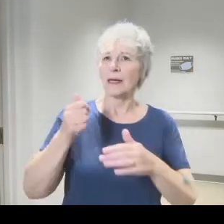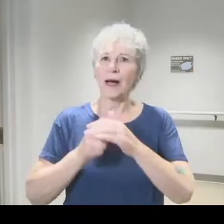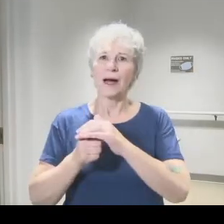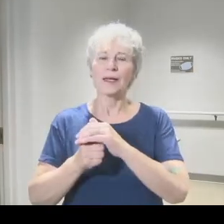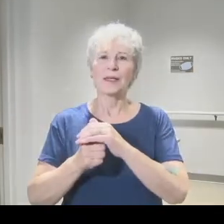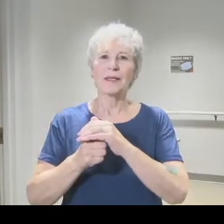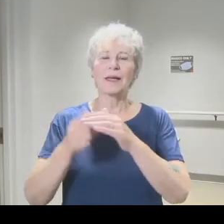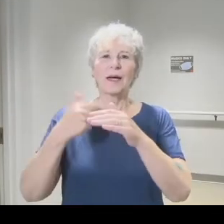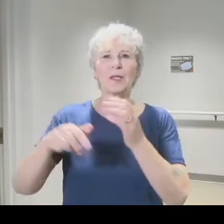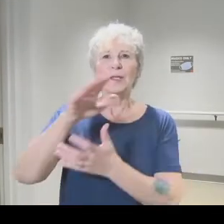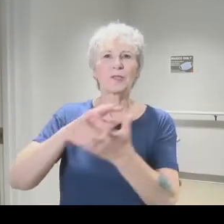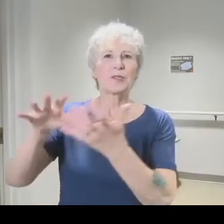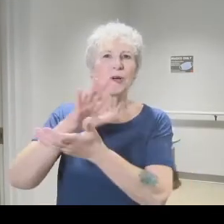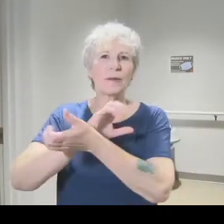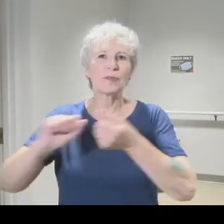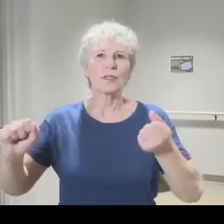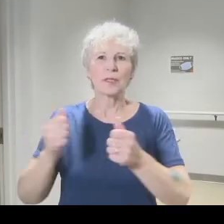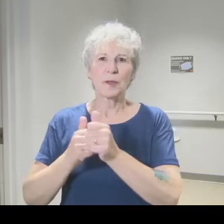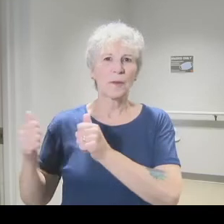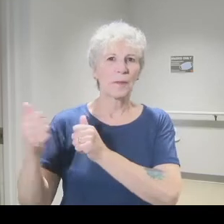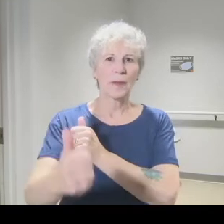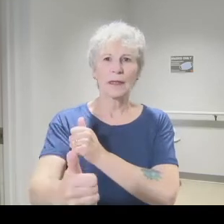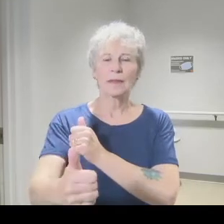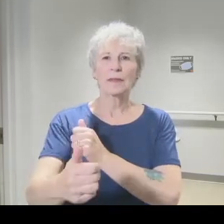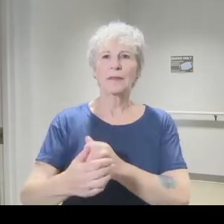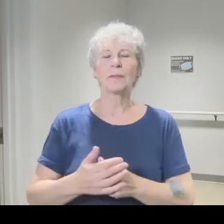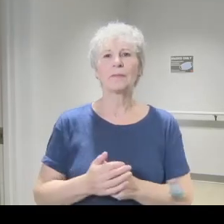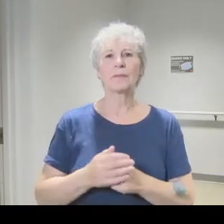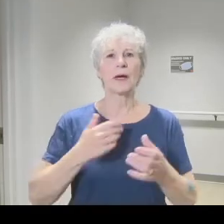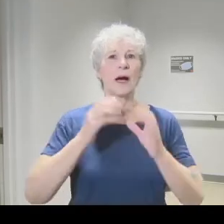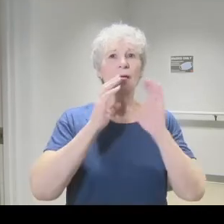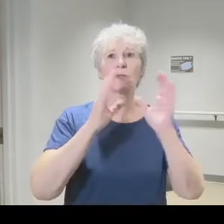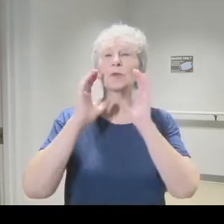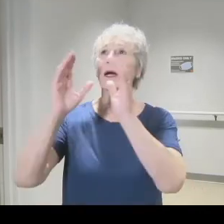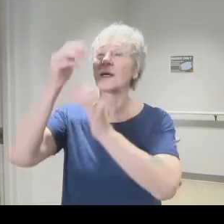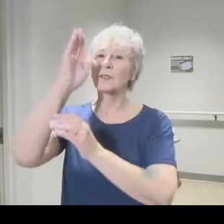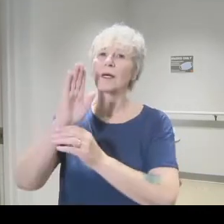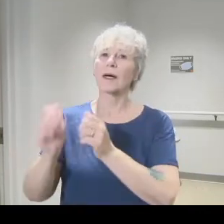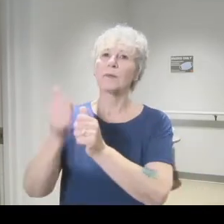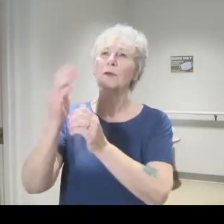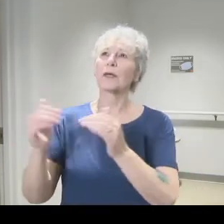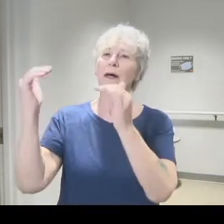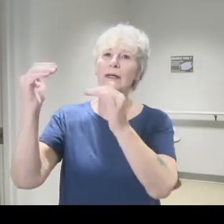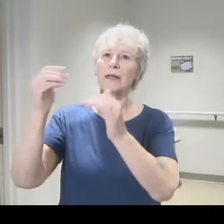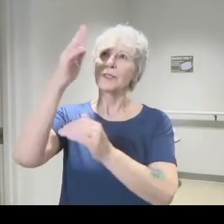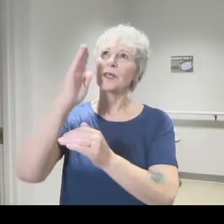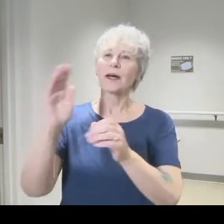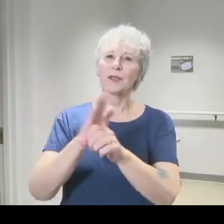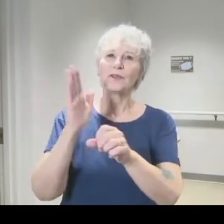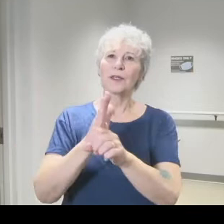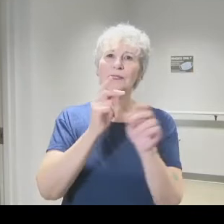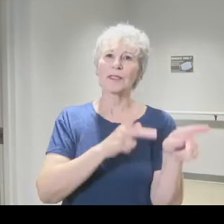the storm of destruction pass by. I cry out to God Most High, to God who fulfills his purpose for